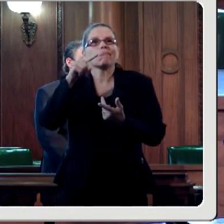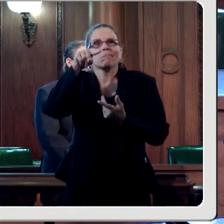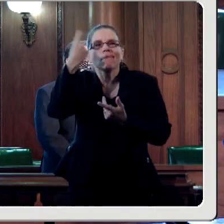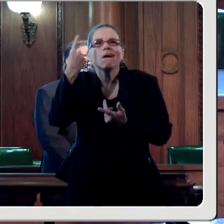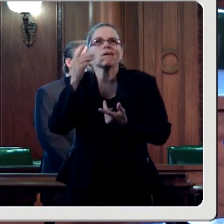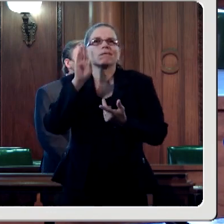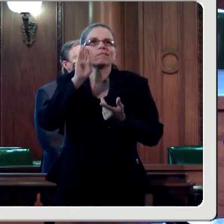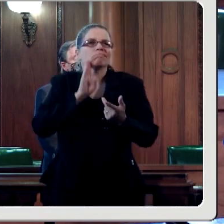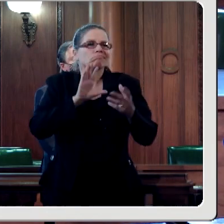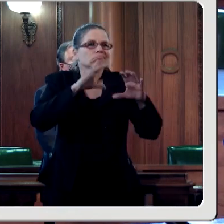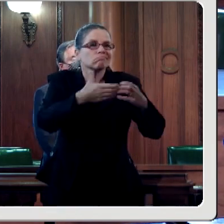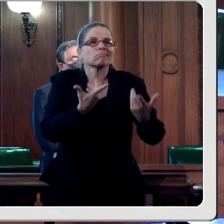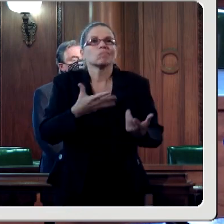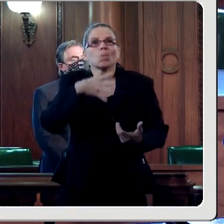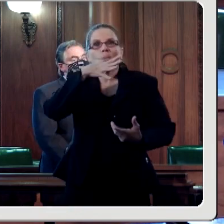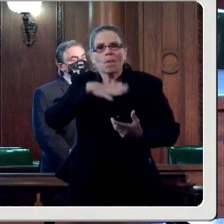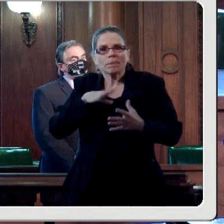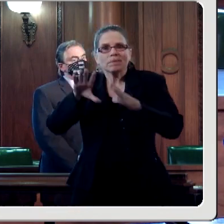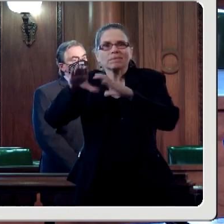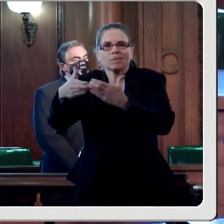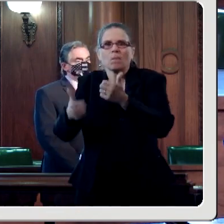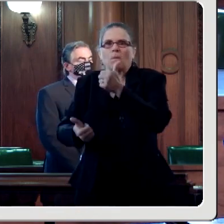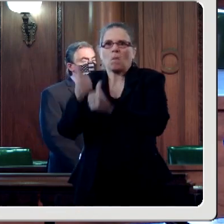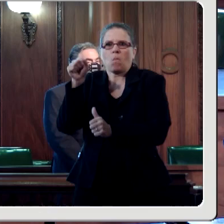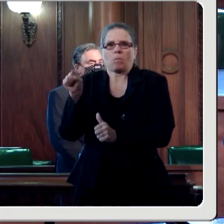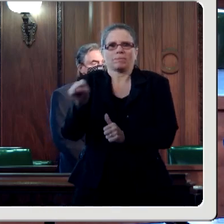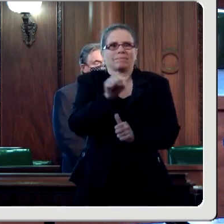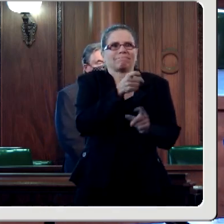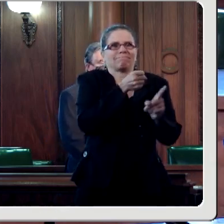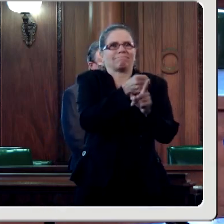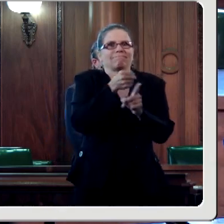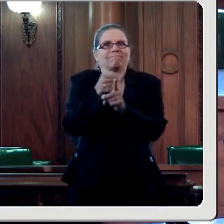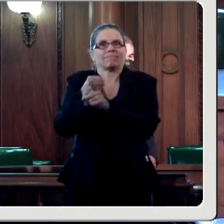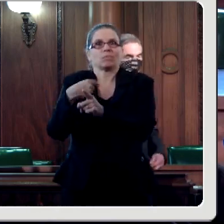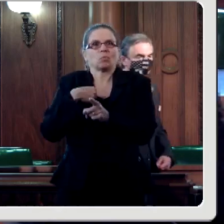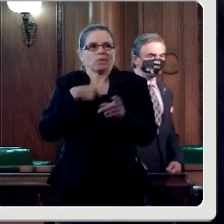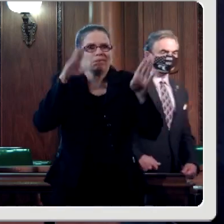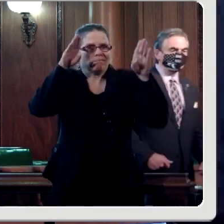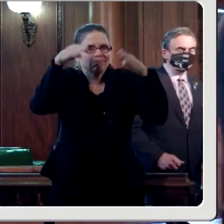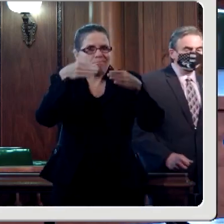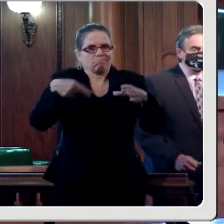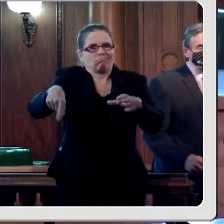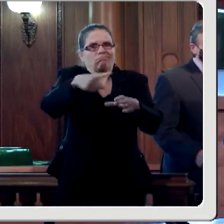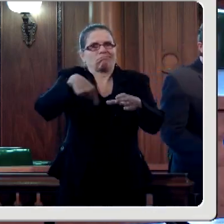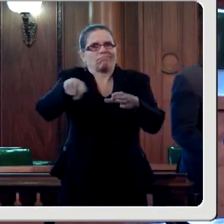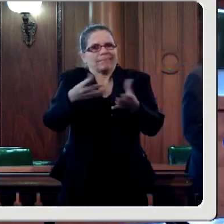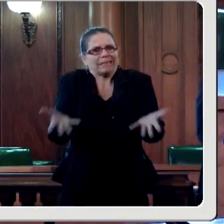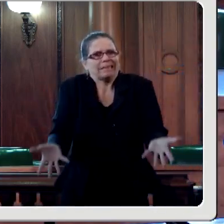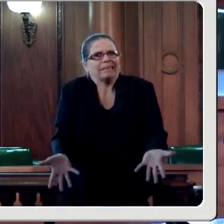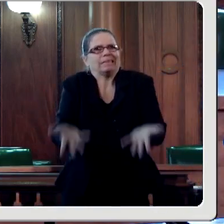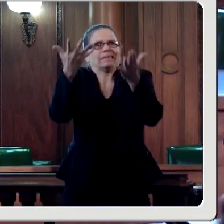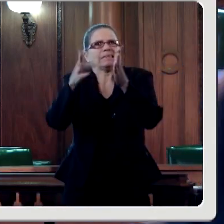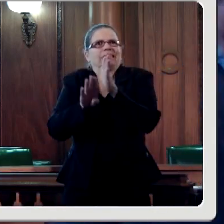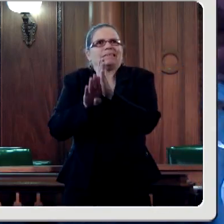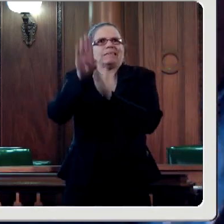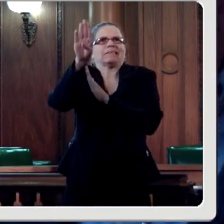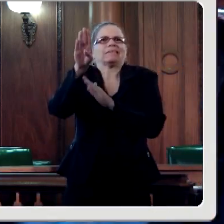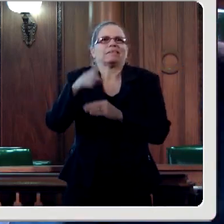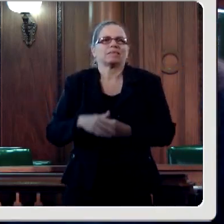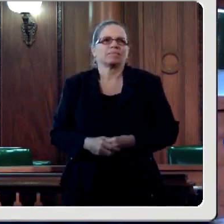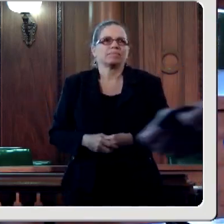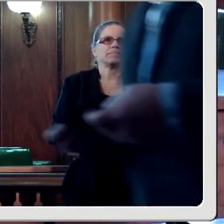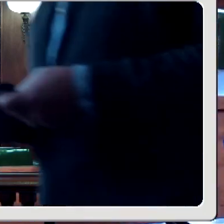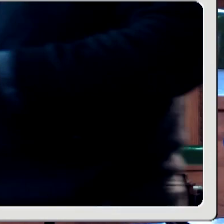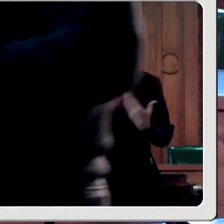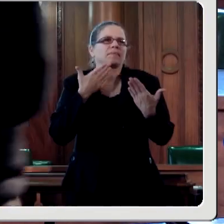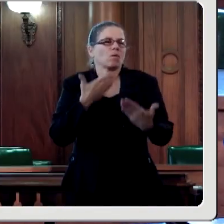brown, that is a focus of this as well. Thank you. Thank you, Tim. Thank you, Director Sheehan. You